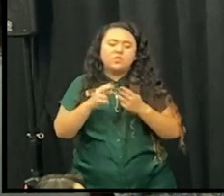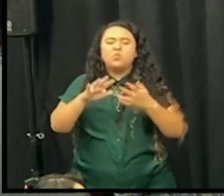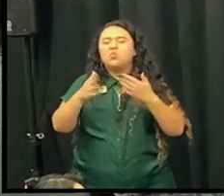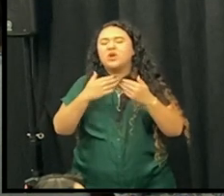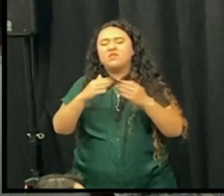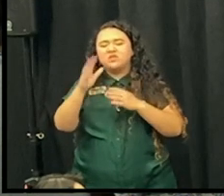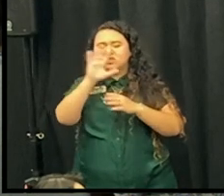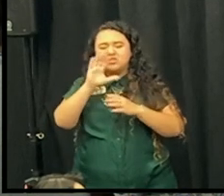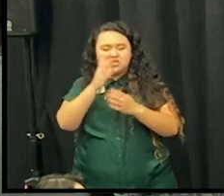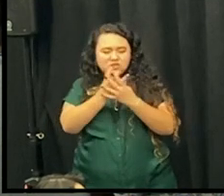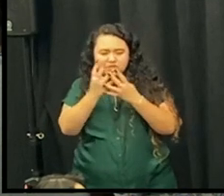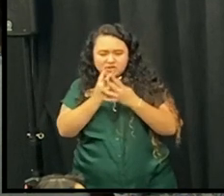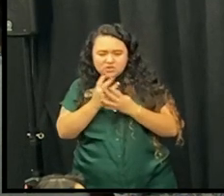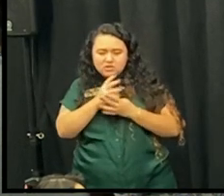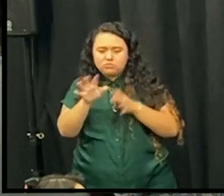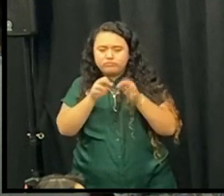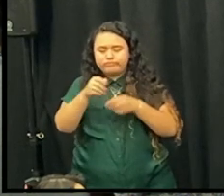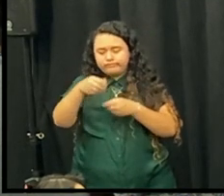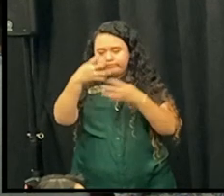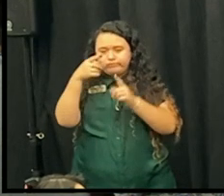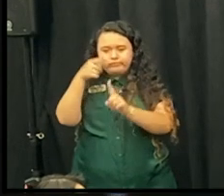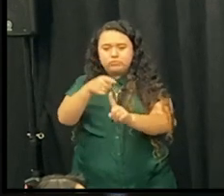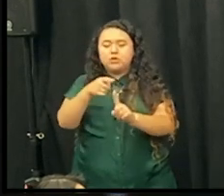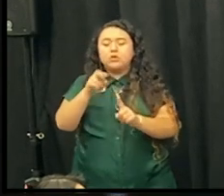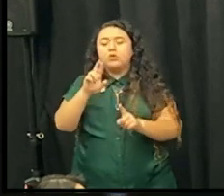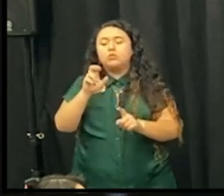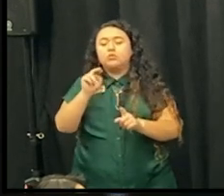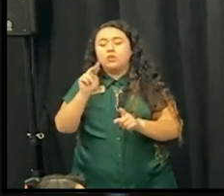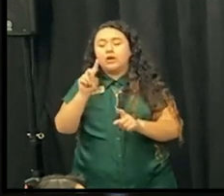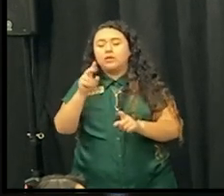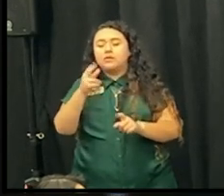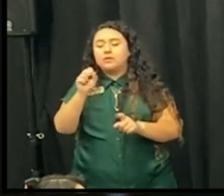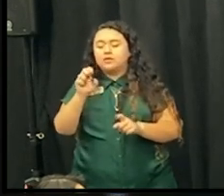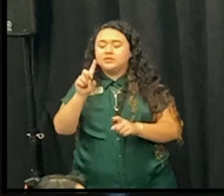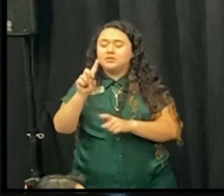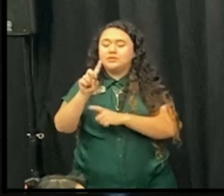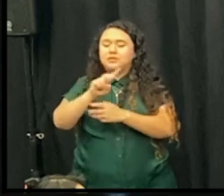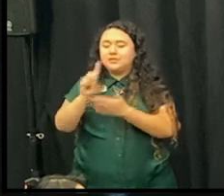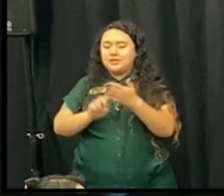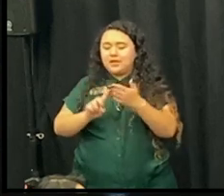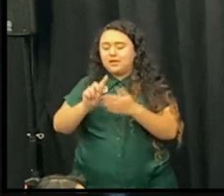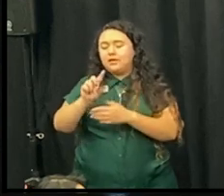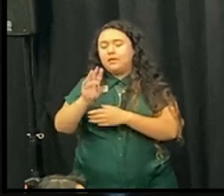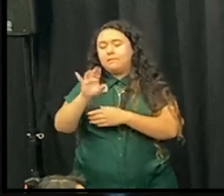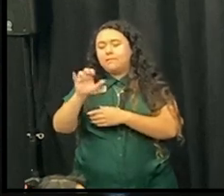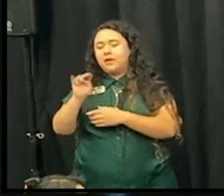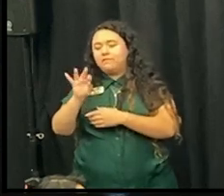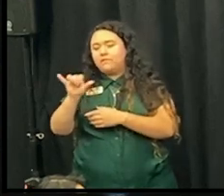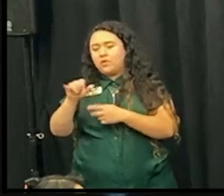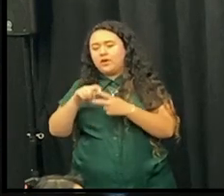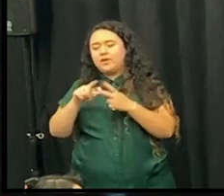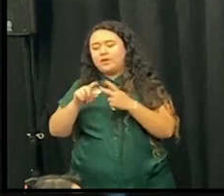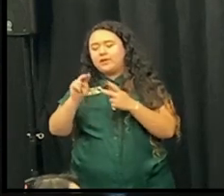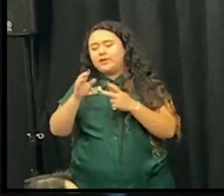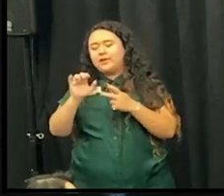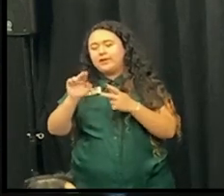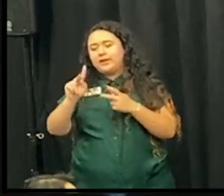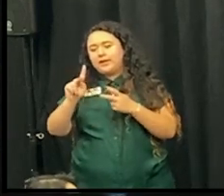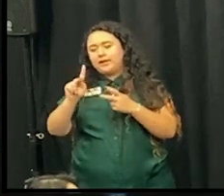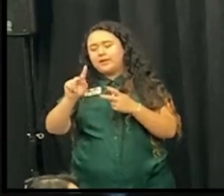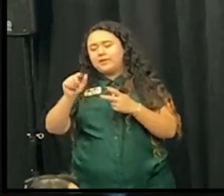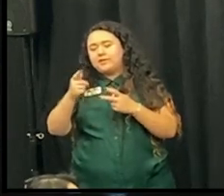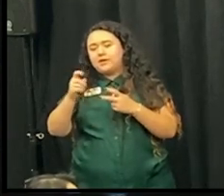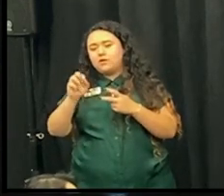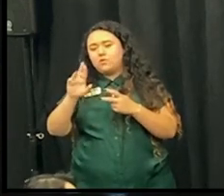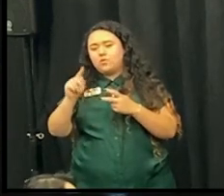search filters are. And so Roundhouse Designs, Ryan Foy and Nick Gasworth built that website for me. And that was the